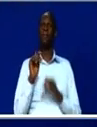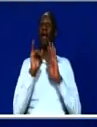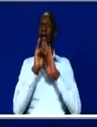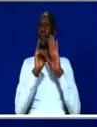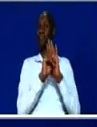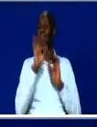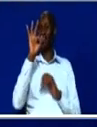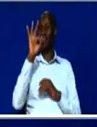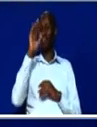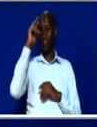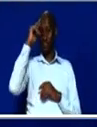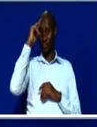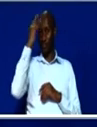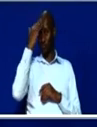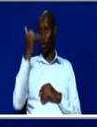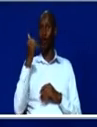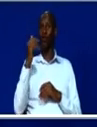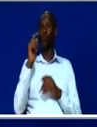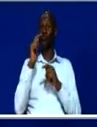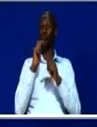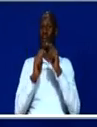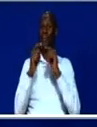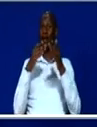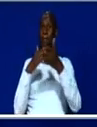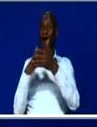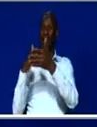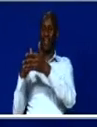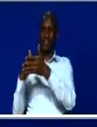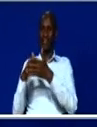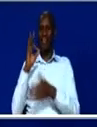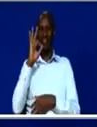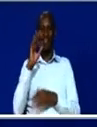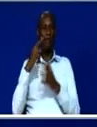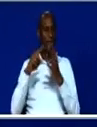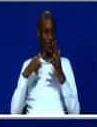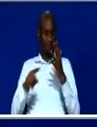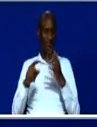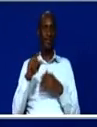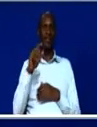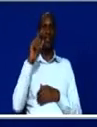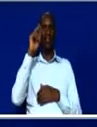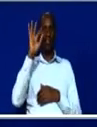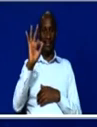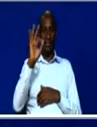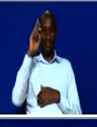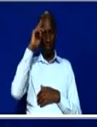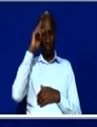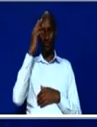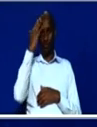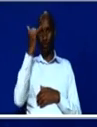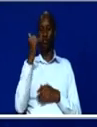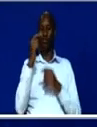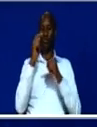3 reasons for trade barriers, and we are talking about 3 marks. Identify 3 reasons for trade